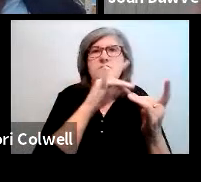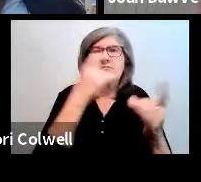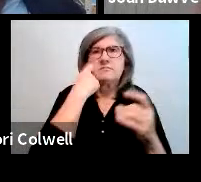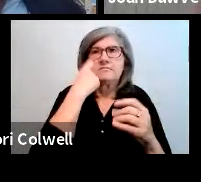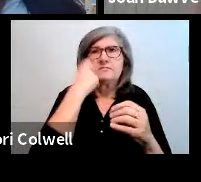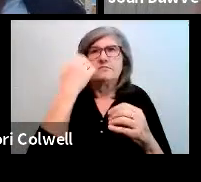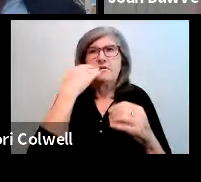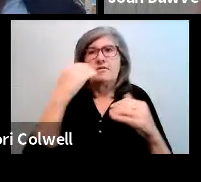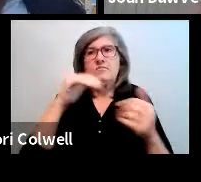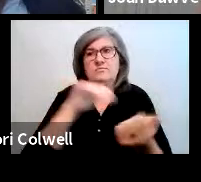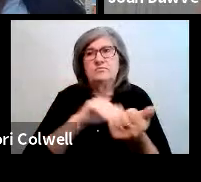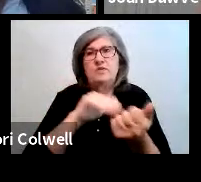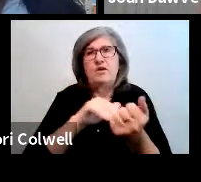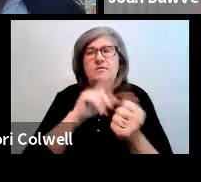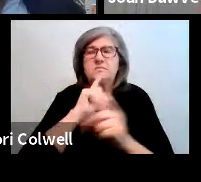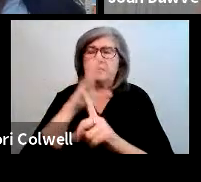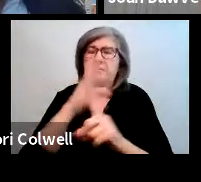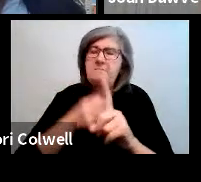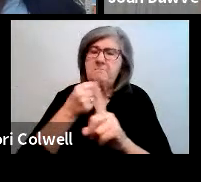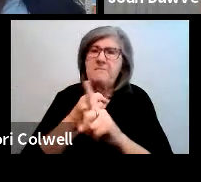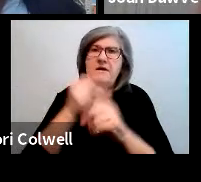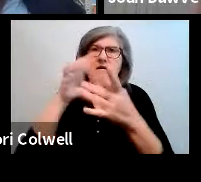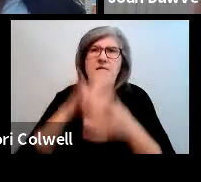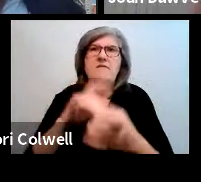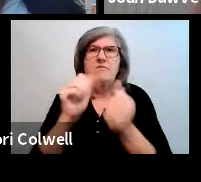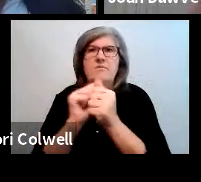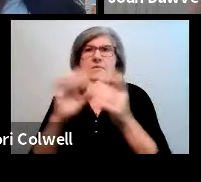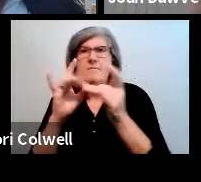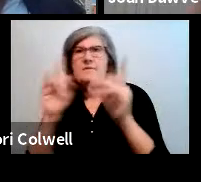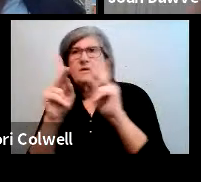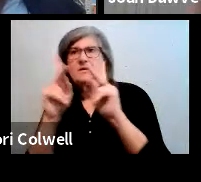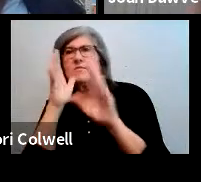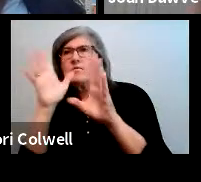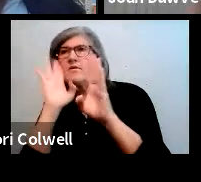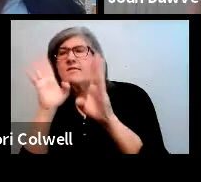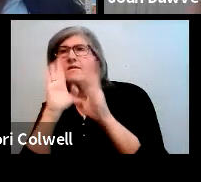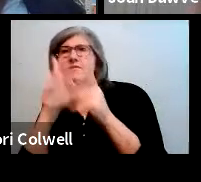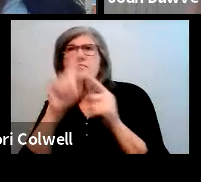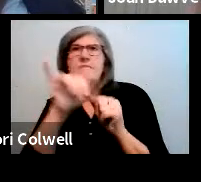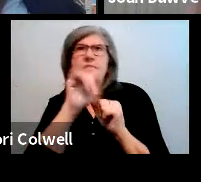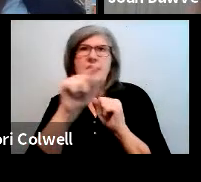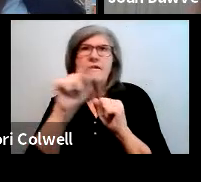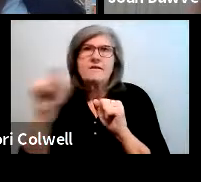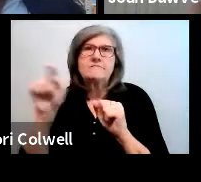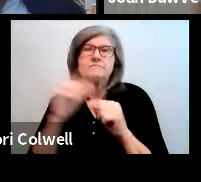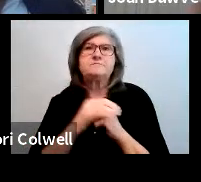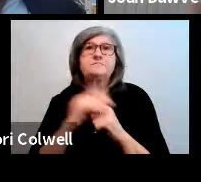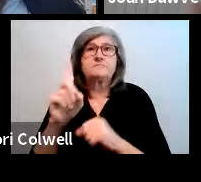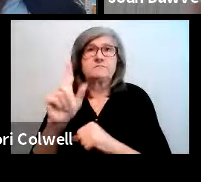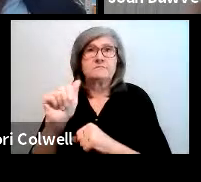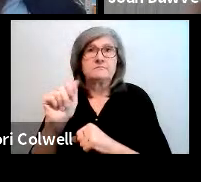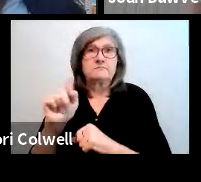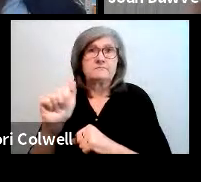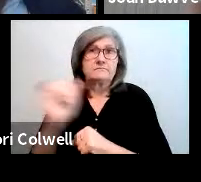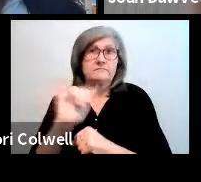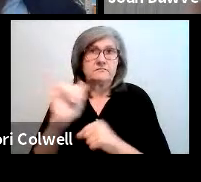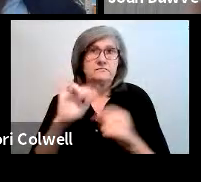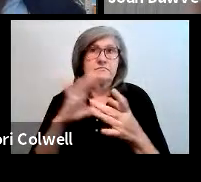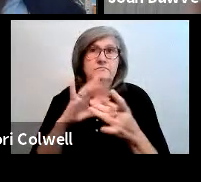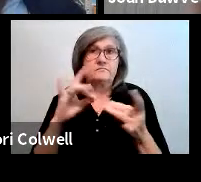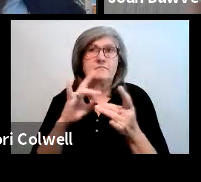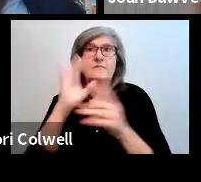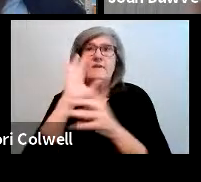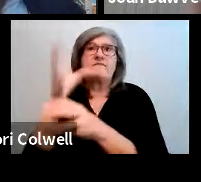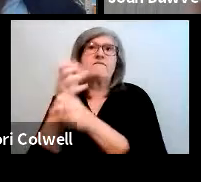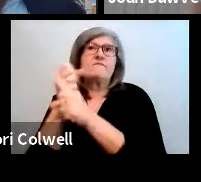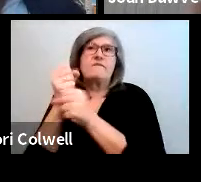in terms of messages that folks listen to, but the data also tells us that faith leaders